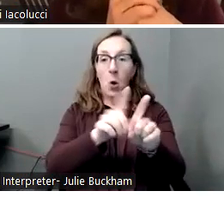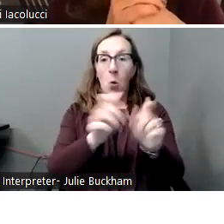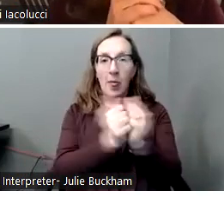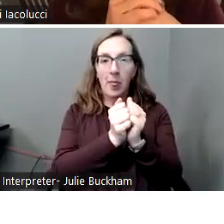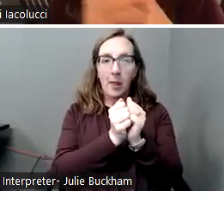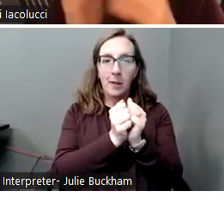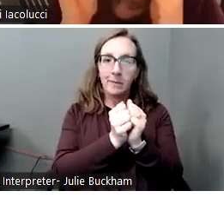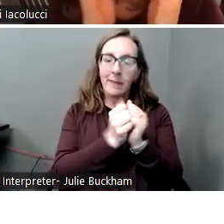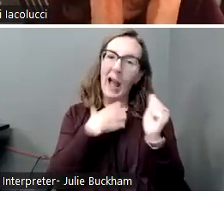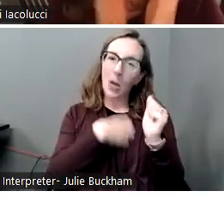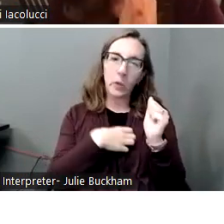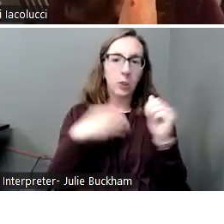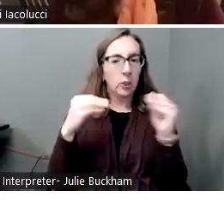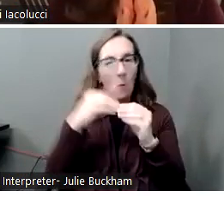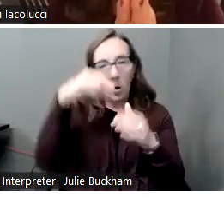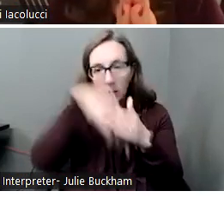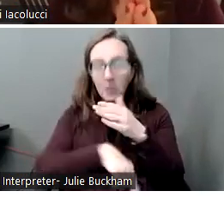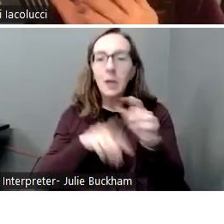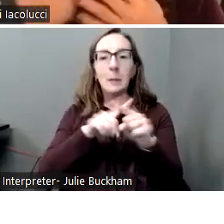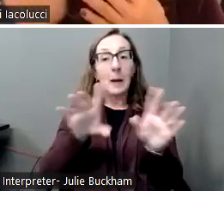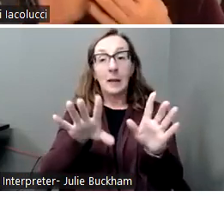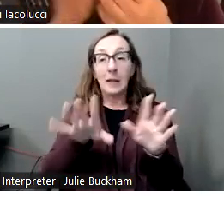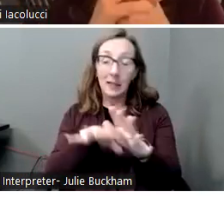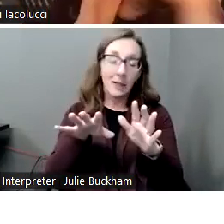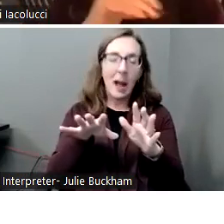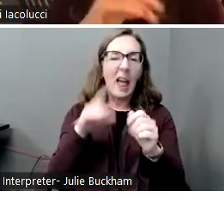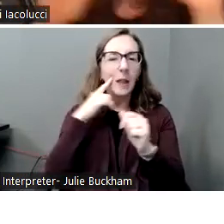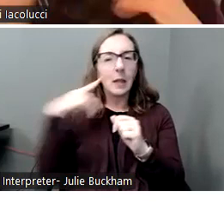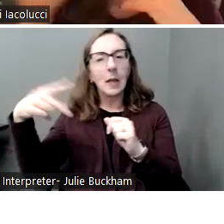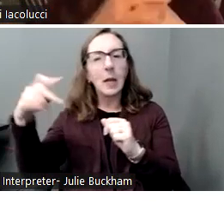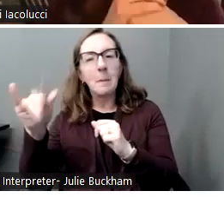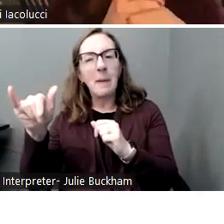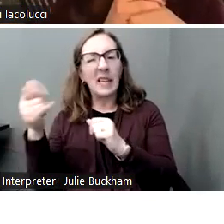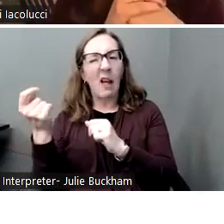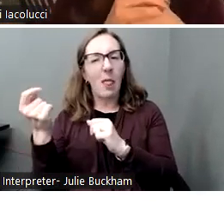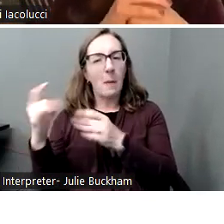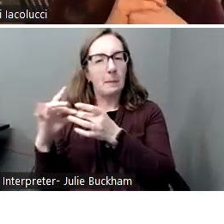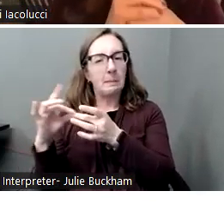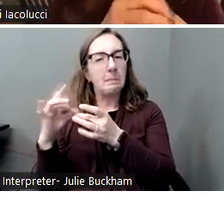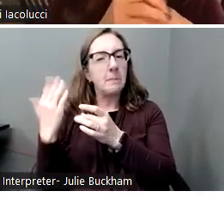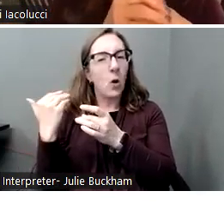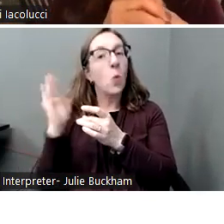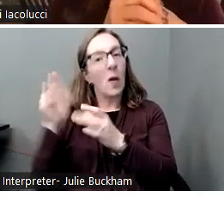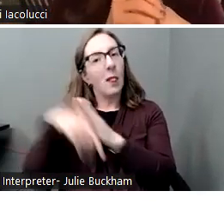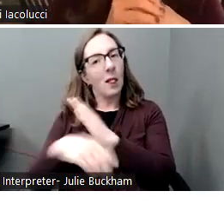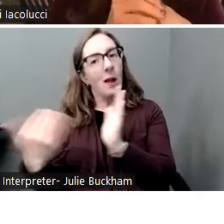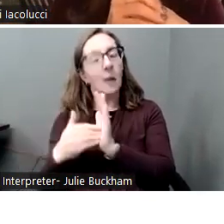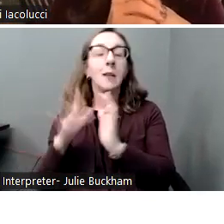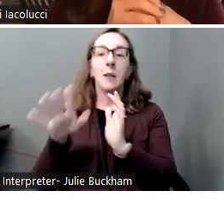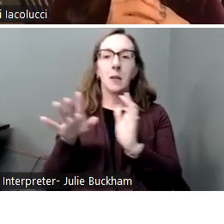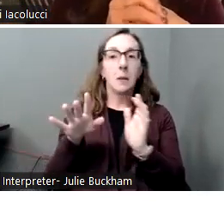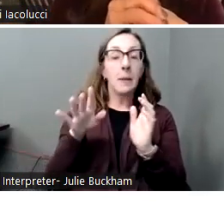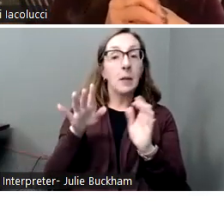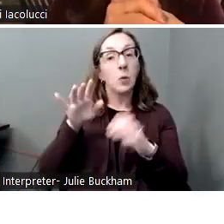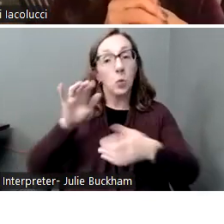to this in more detail, but the ideal situation, and I think Peggy touched on it before and probably will some more, is to work with your patients on